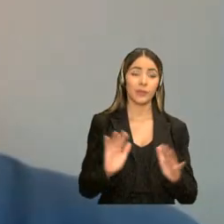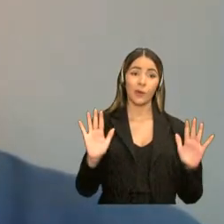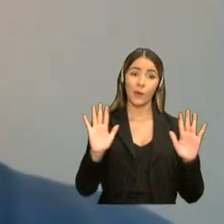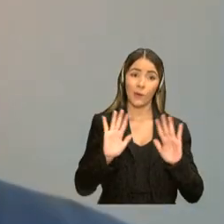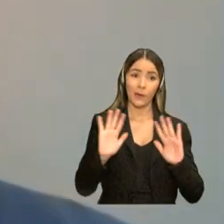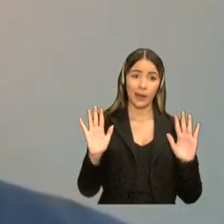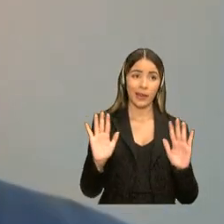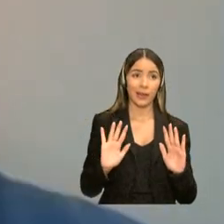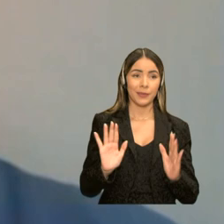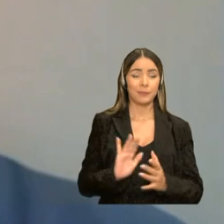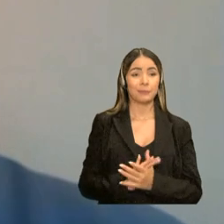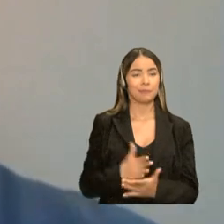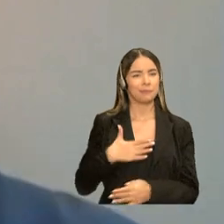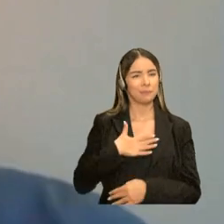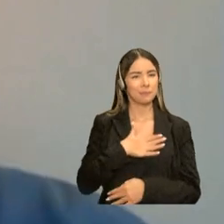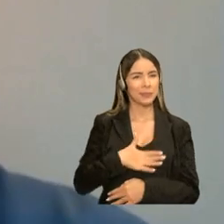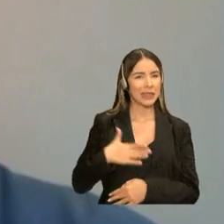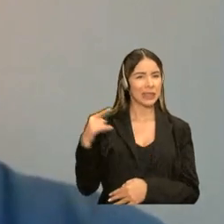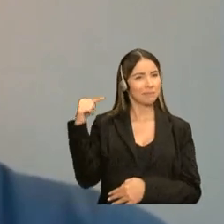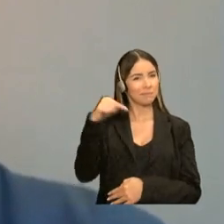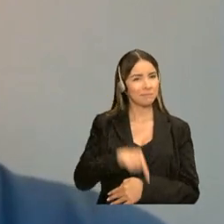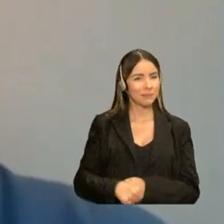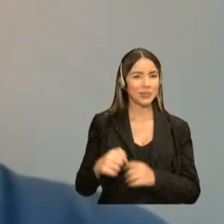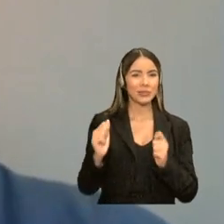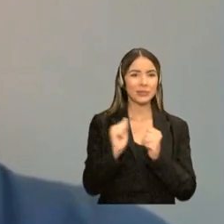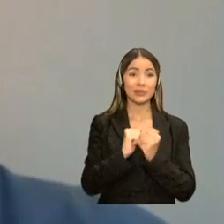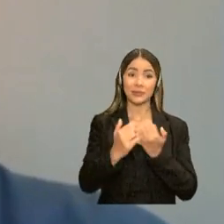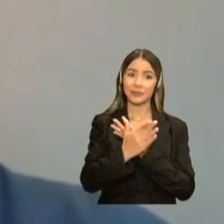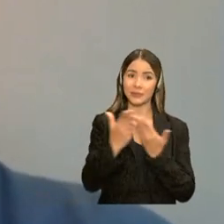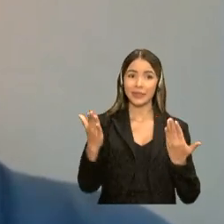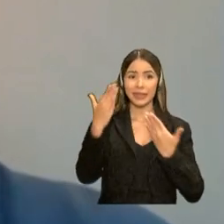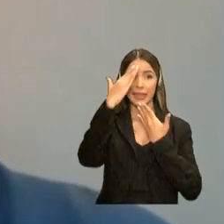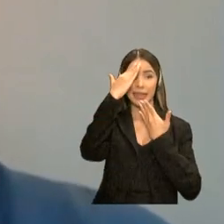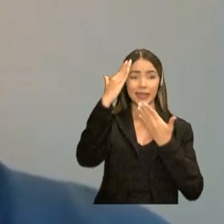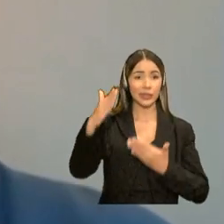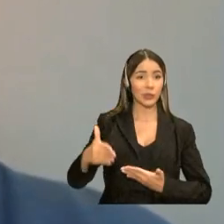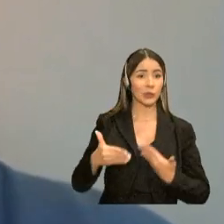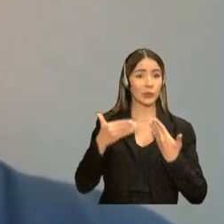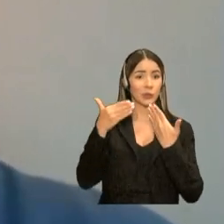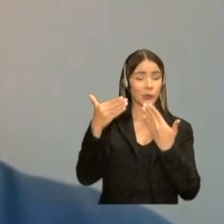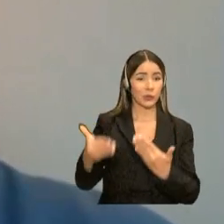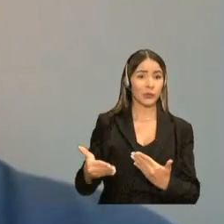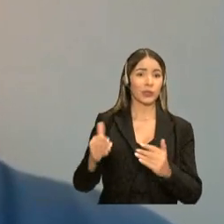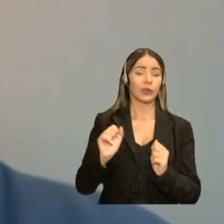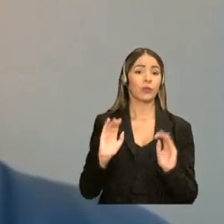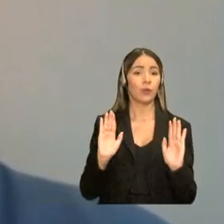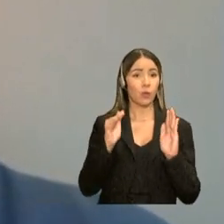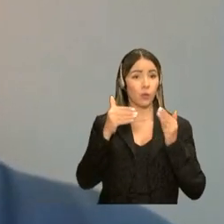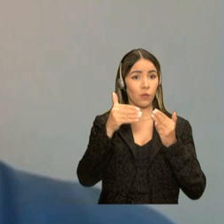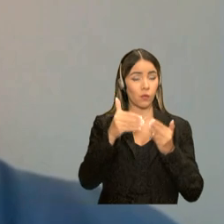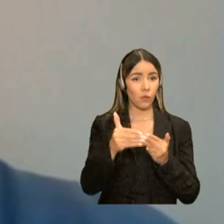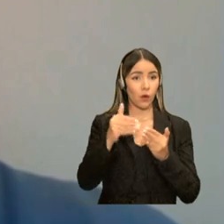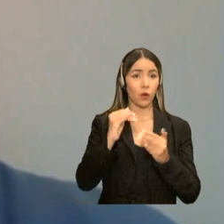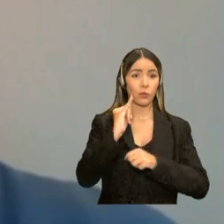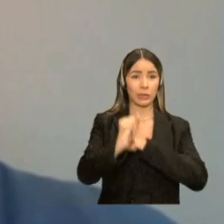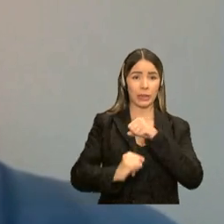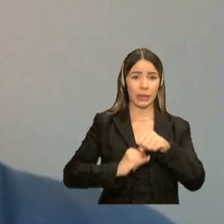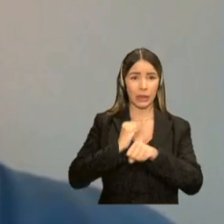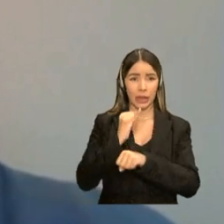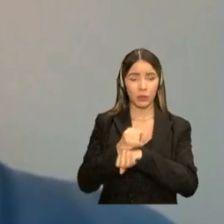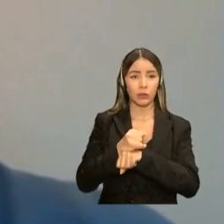Welcome. It's a pleasure to be here with you. I thank you a lot for this invitation, for